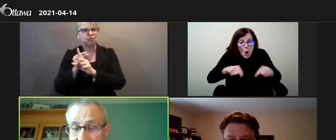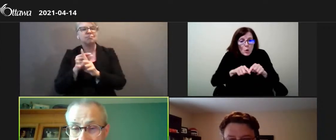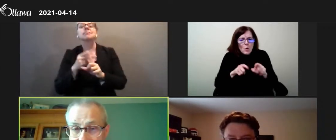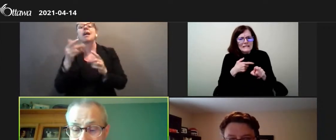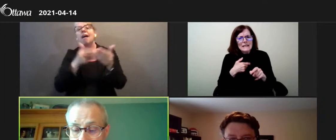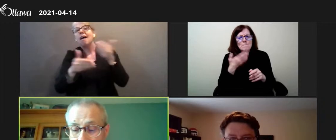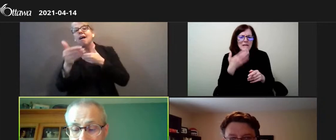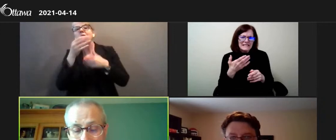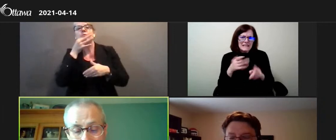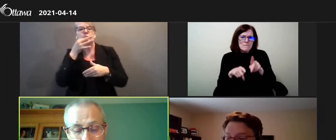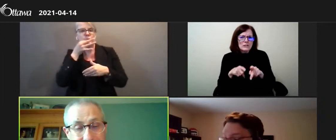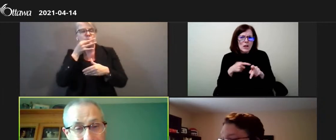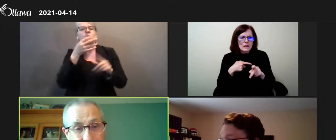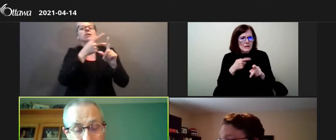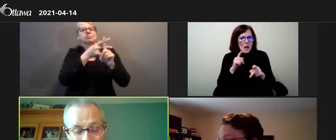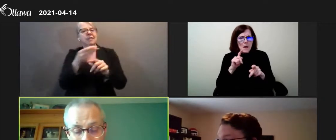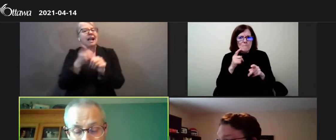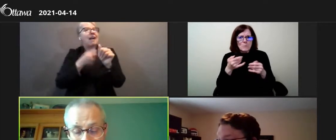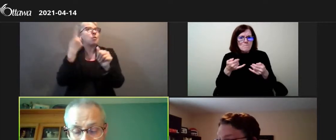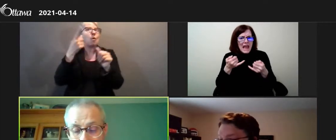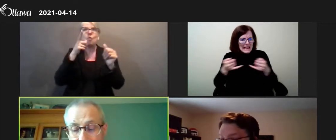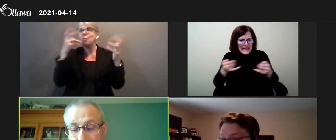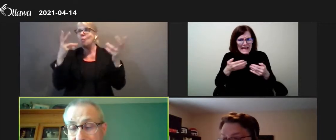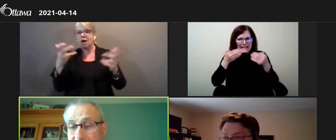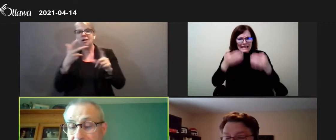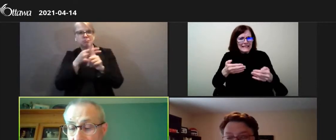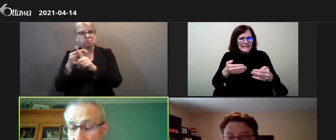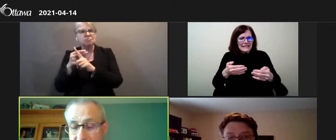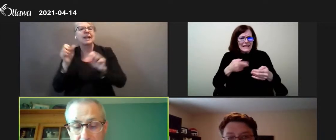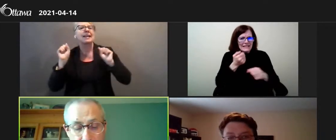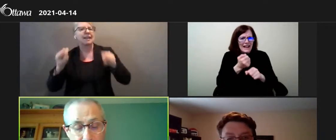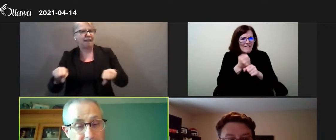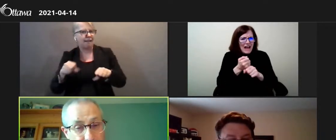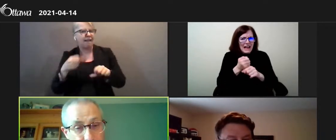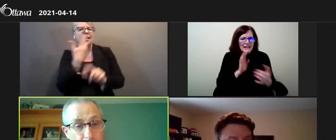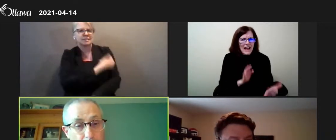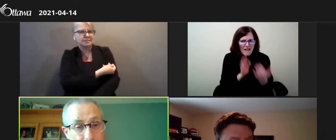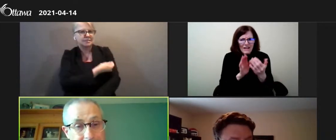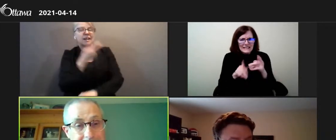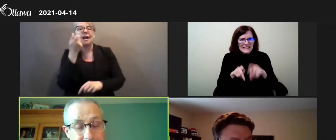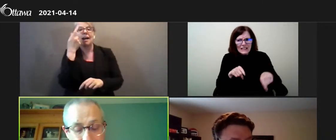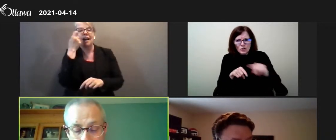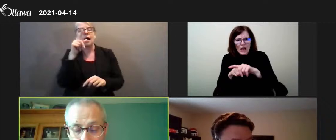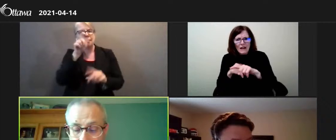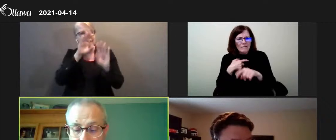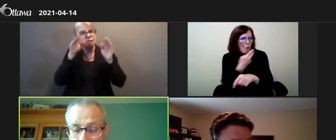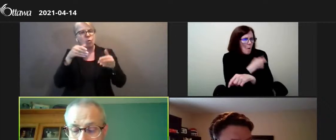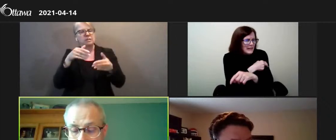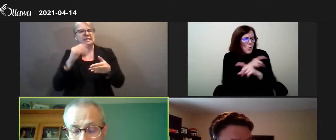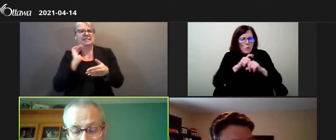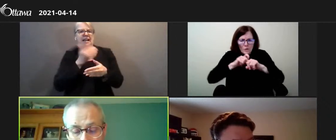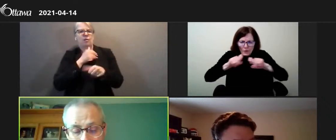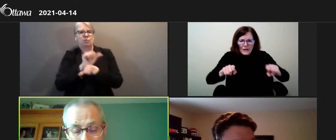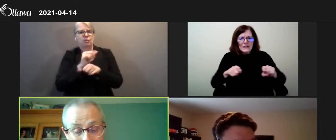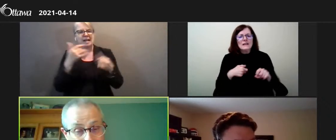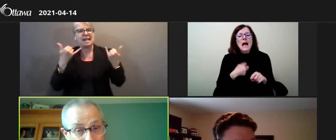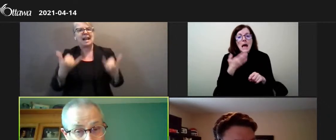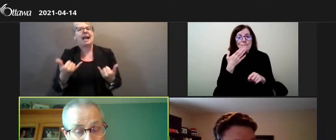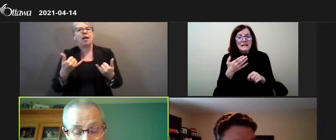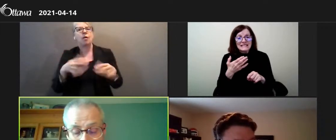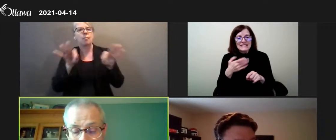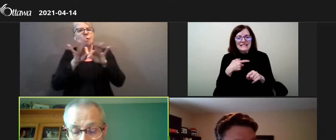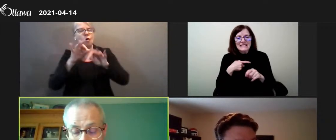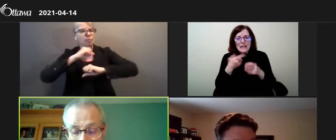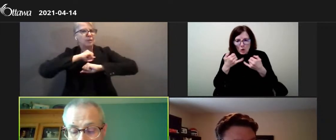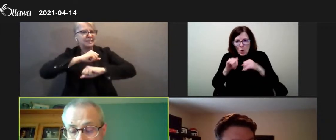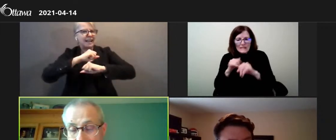to be vaccinated will be able to get their shot. But we have to focus on what we can do right now to help to protect our